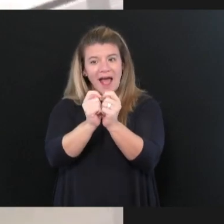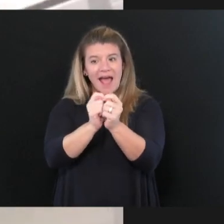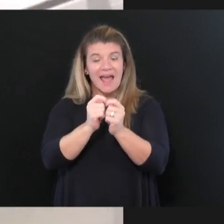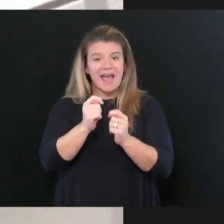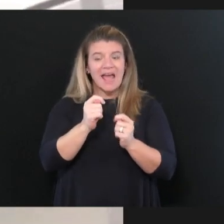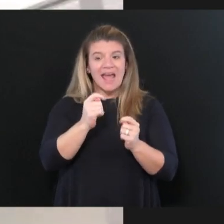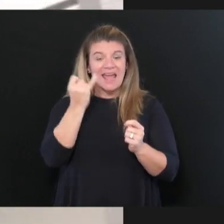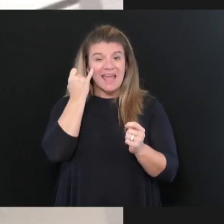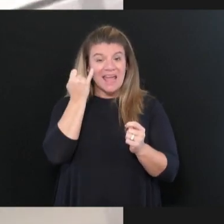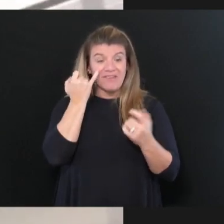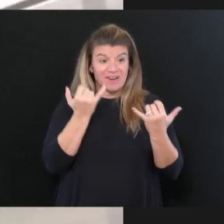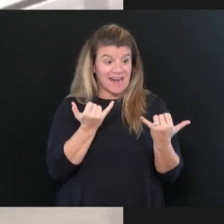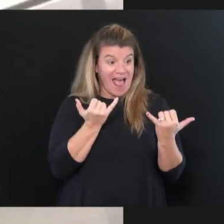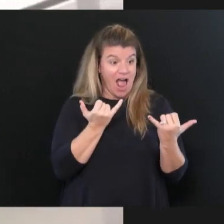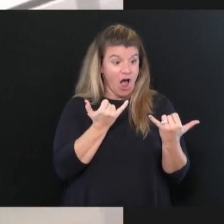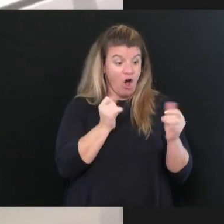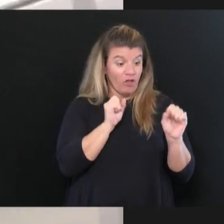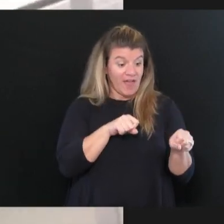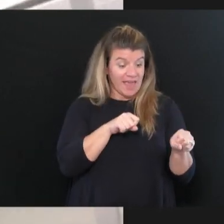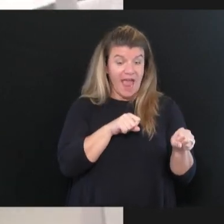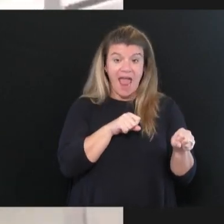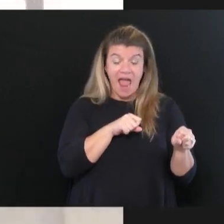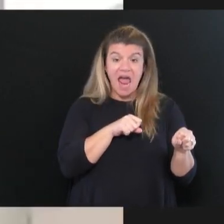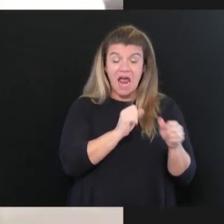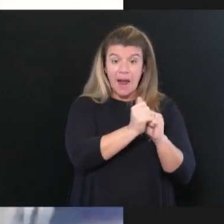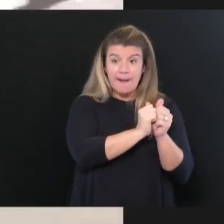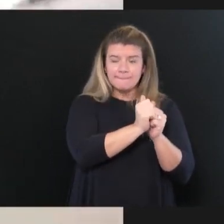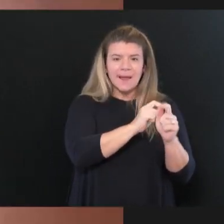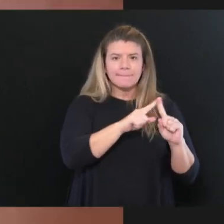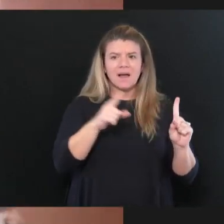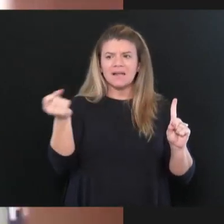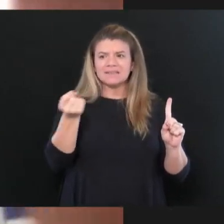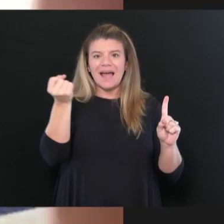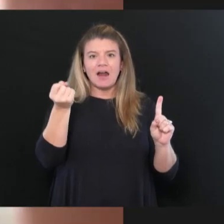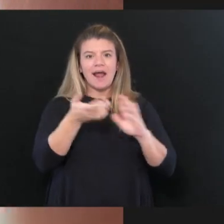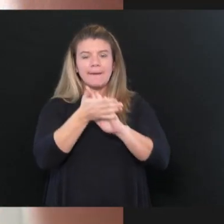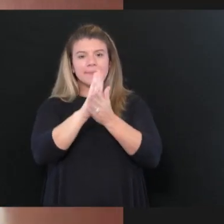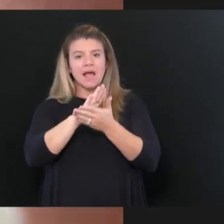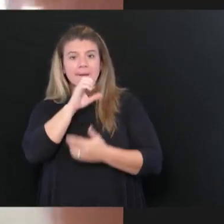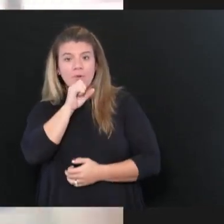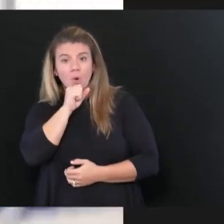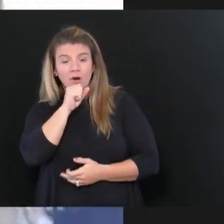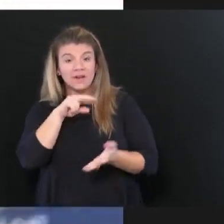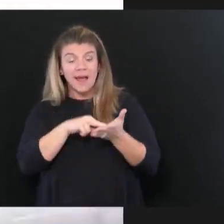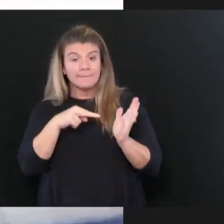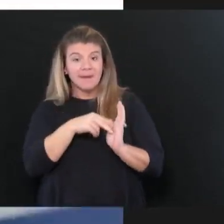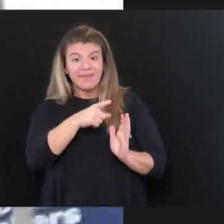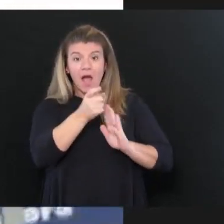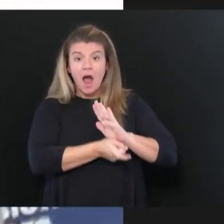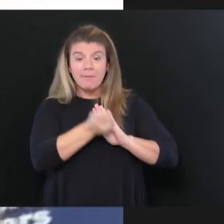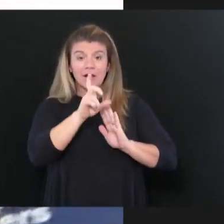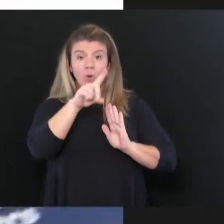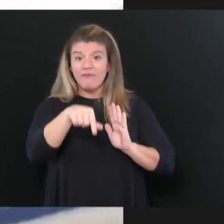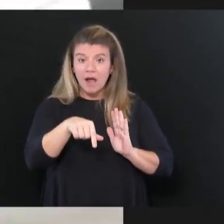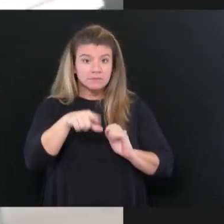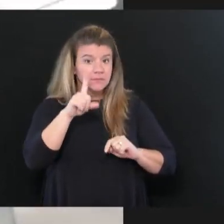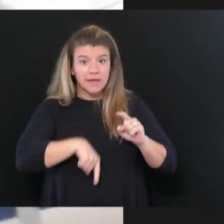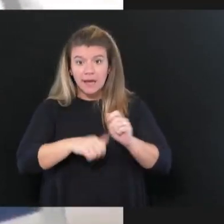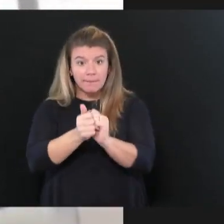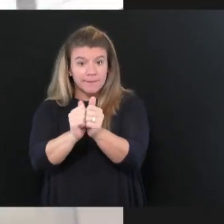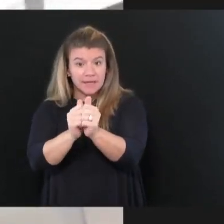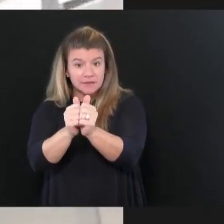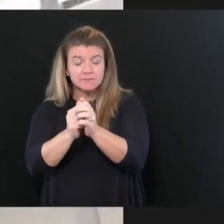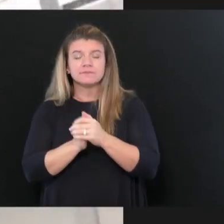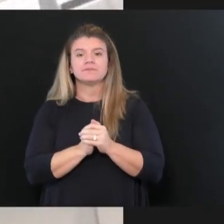orange or red. Does that mean they're disqualified from continuing in the playoffs immediately? And the other question I have here is about